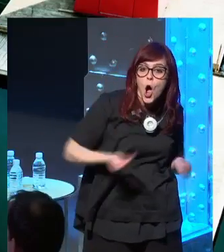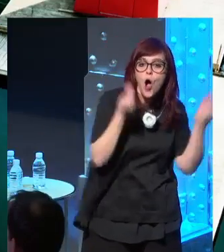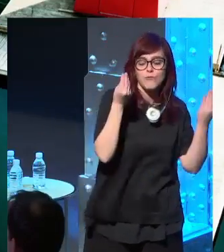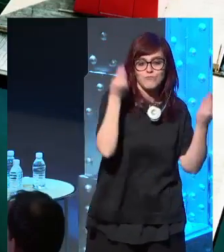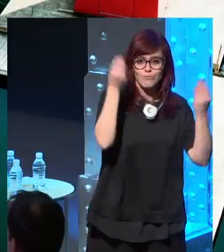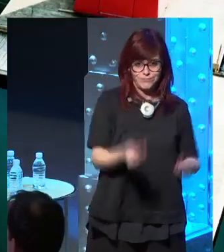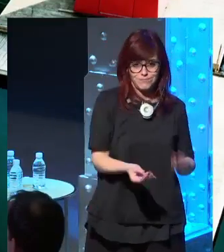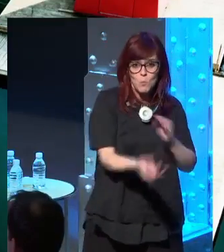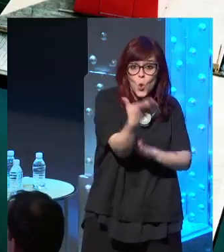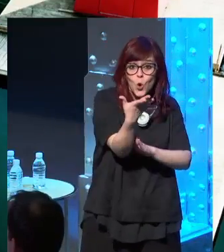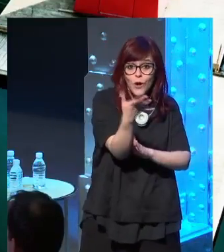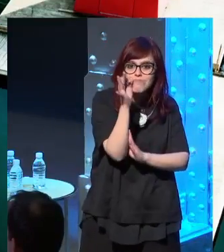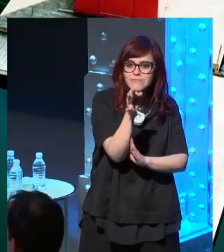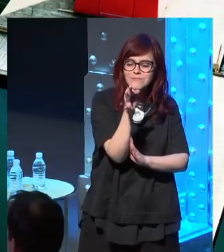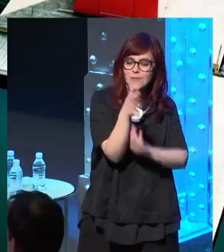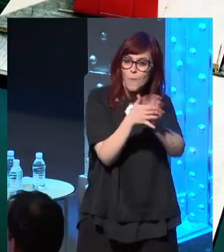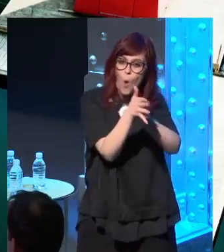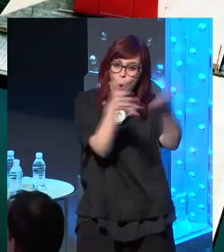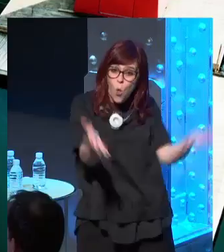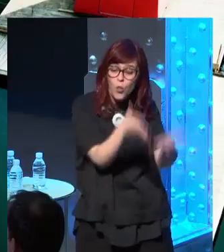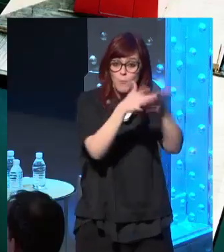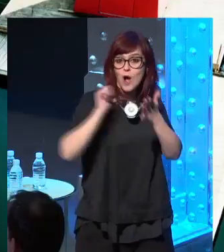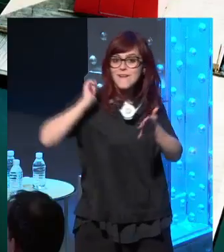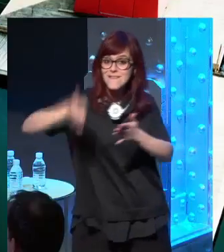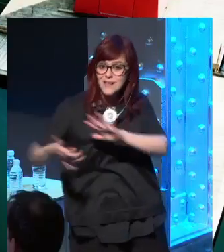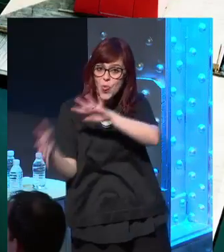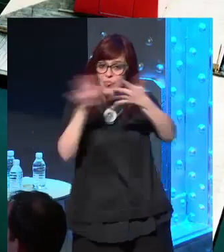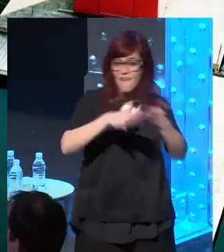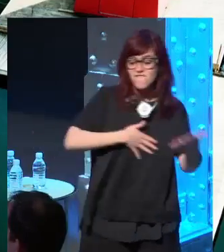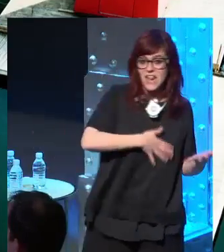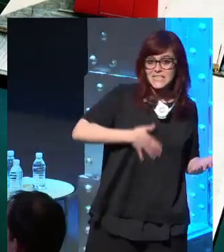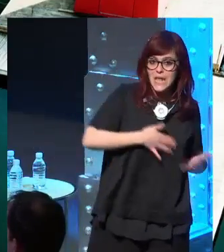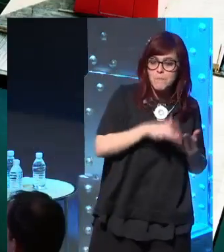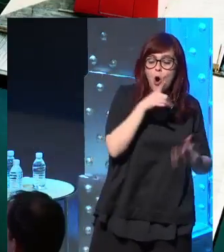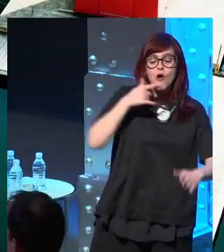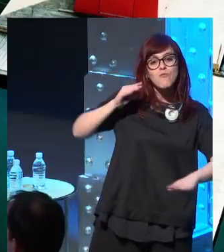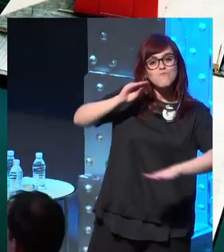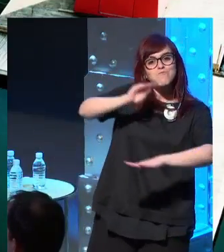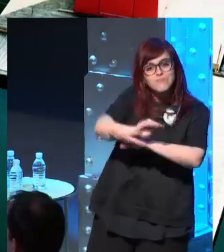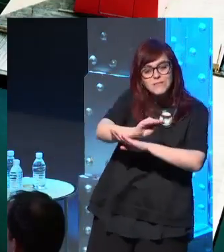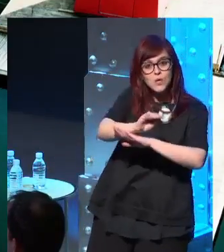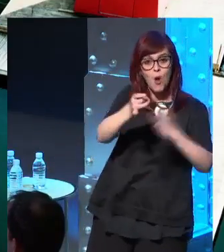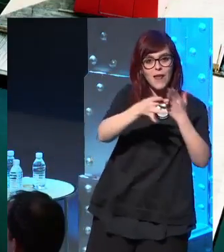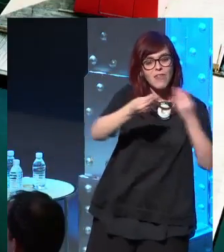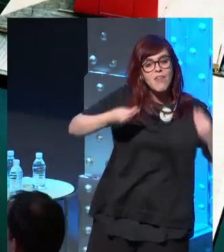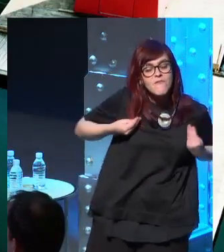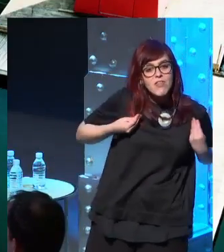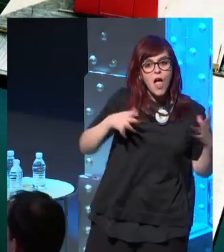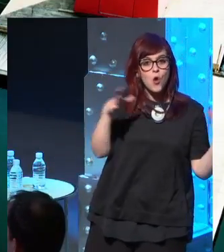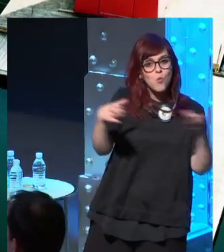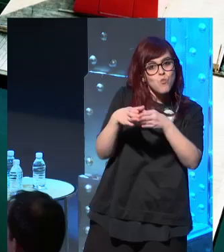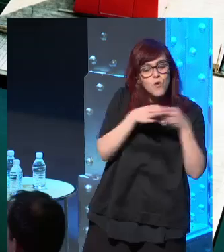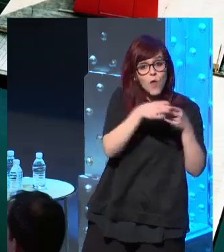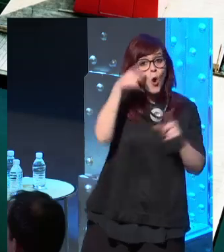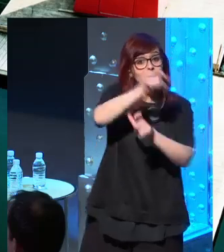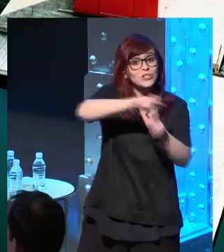converting wealth into well-being by investing in community, by investing in quality of life for all. So a lot